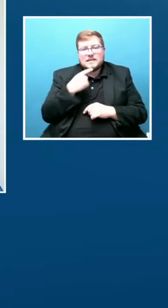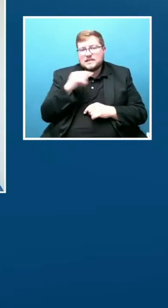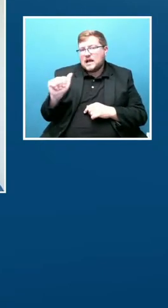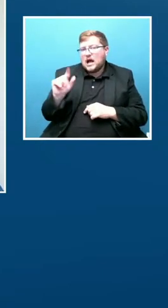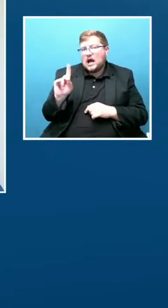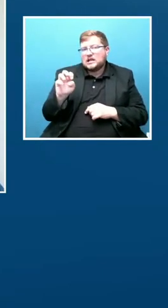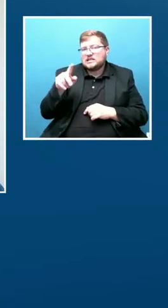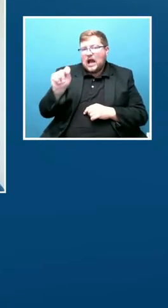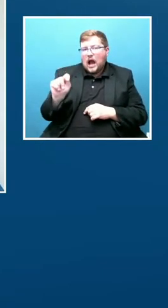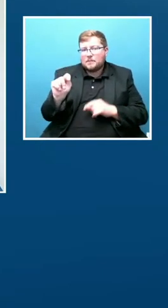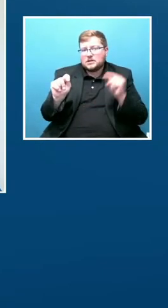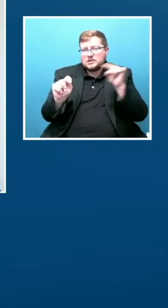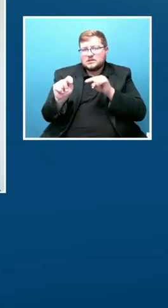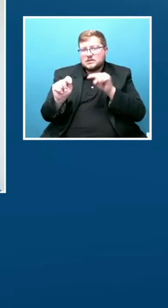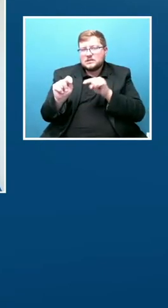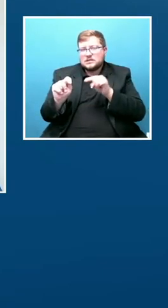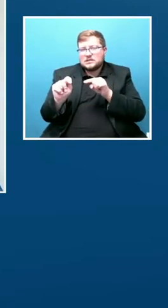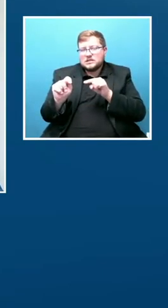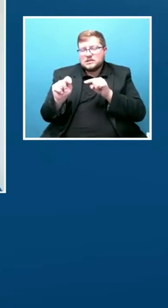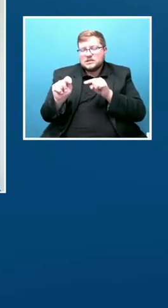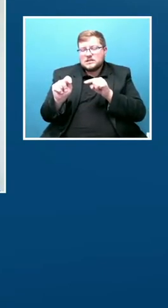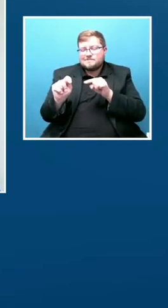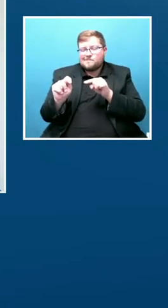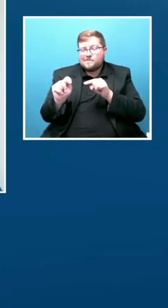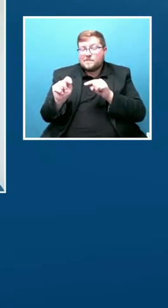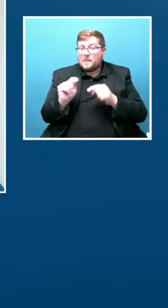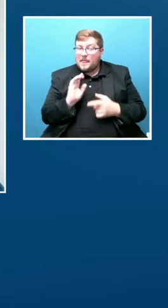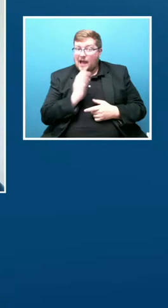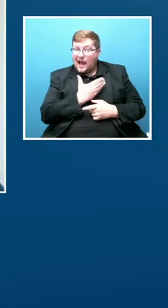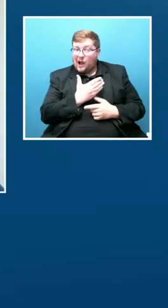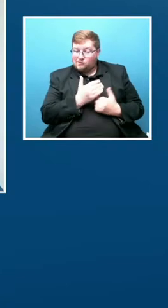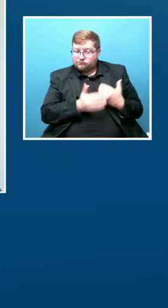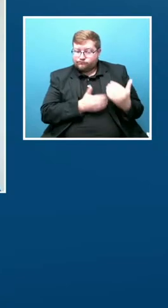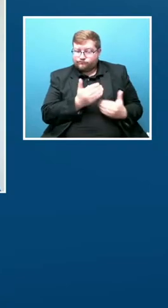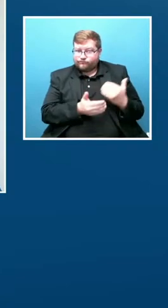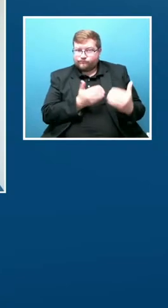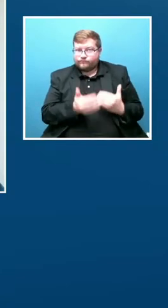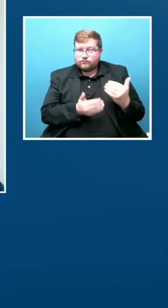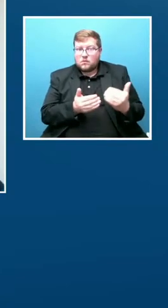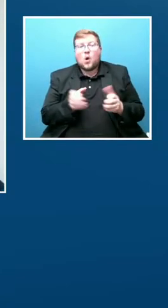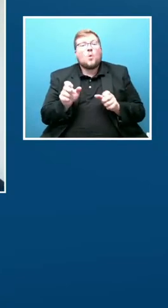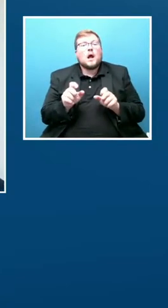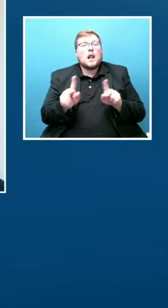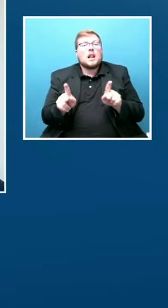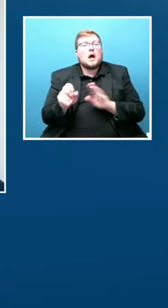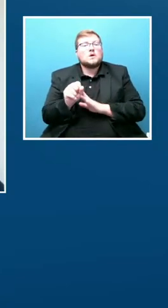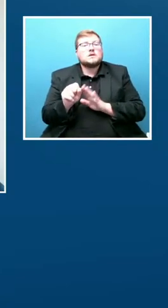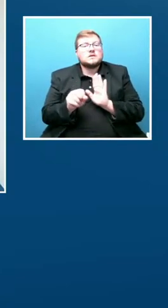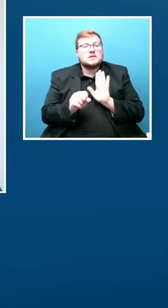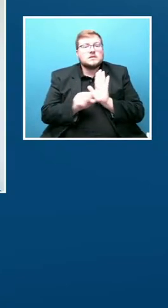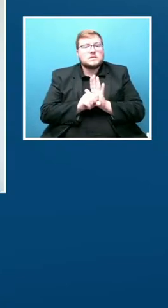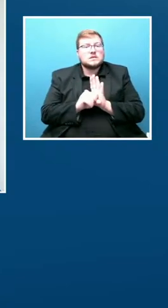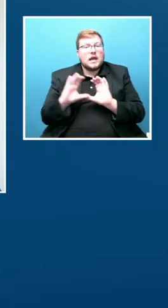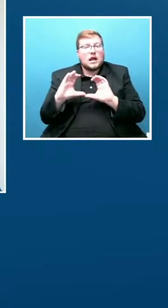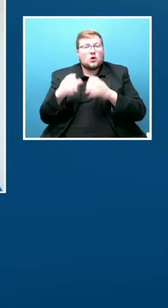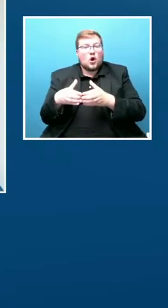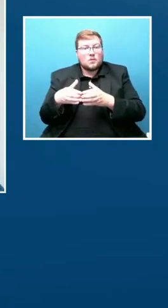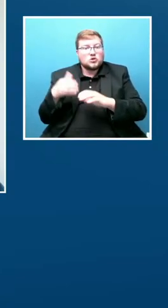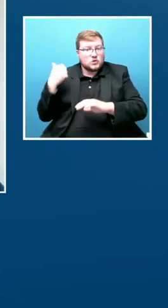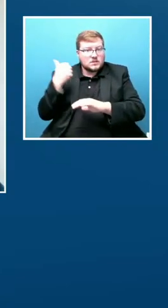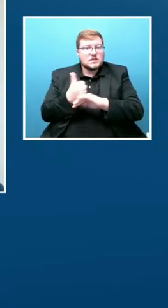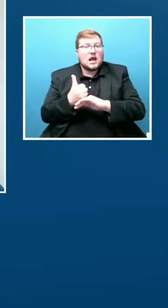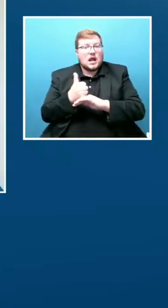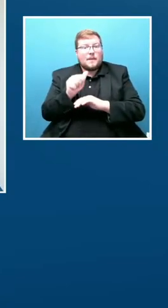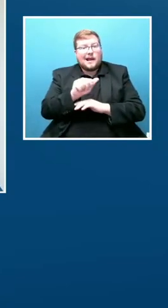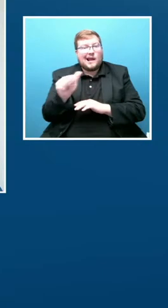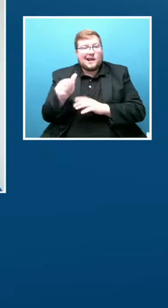because our practice has been that we allow state parties to implement affirmative action programs in the